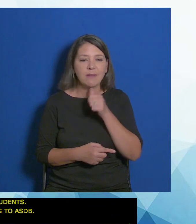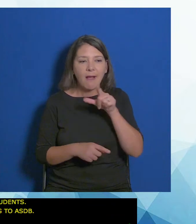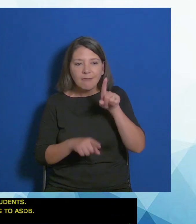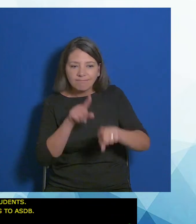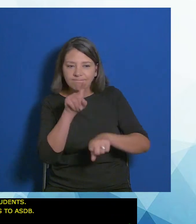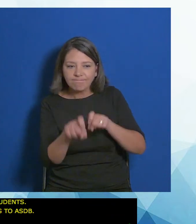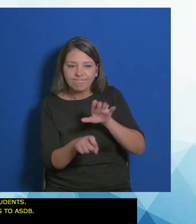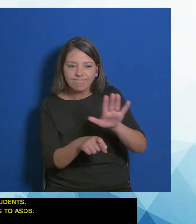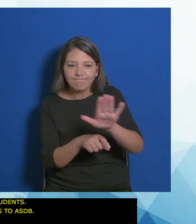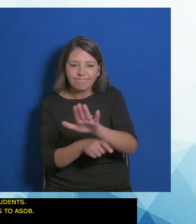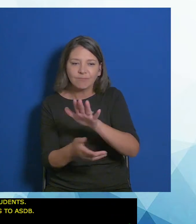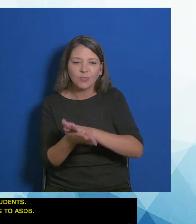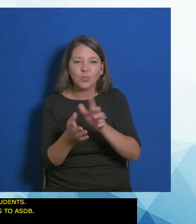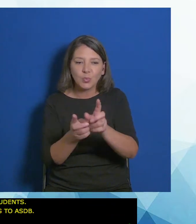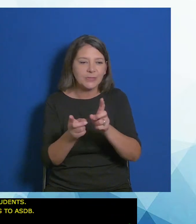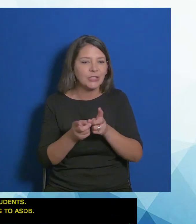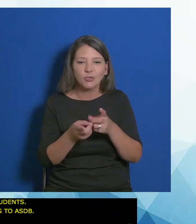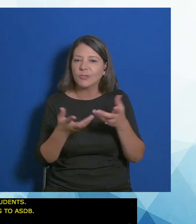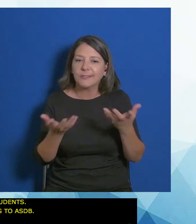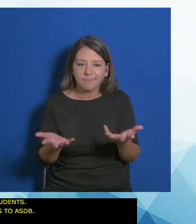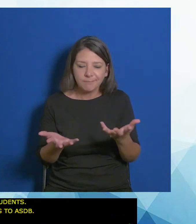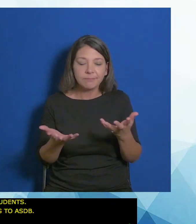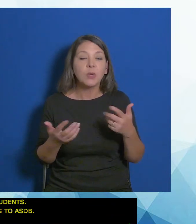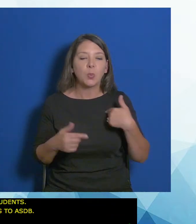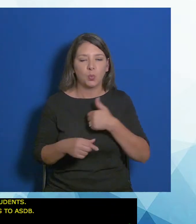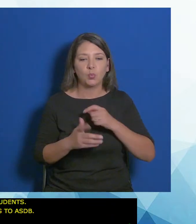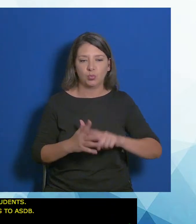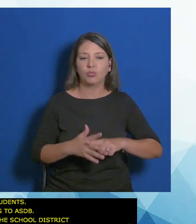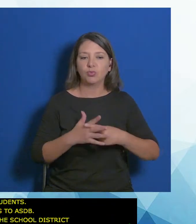and we started doing that recently.